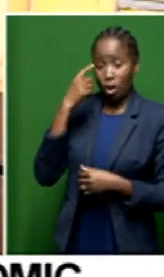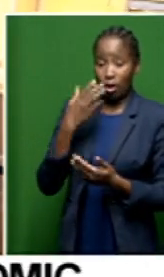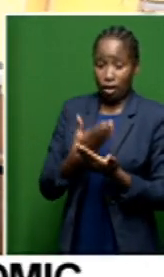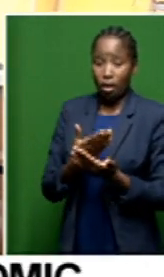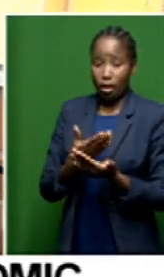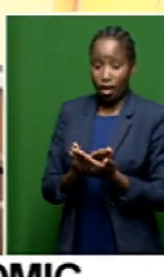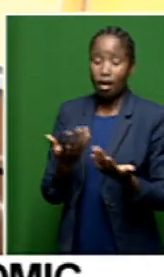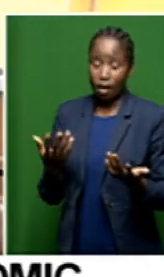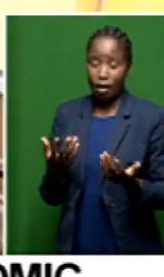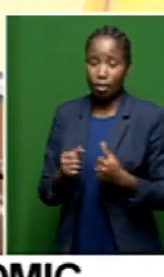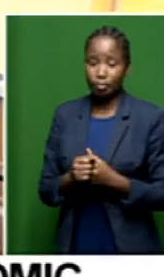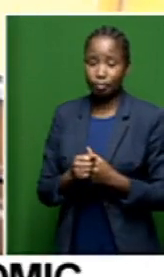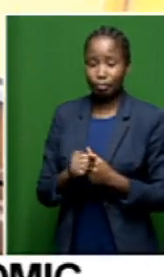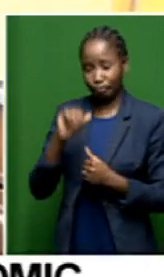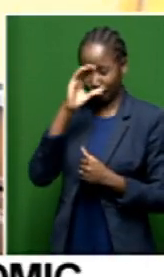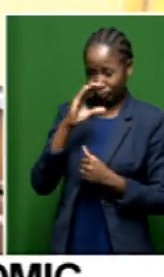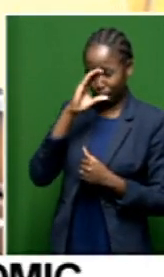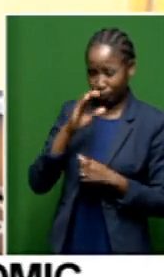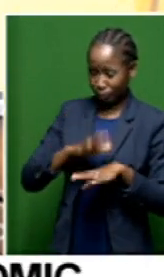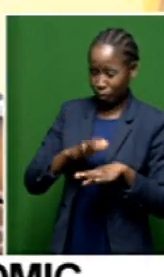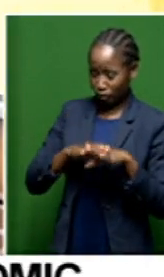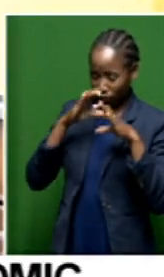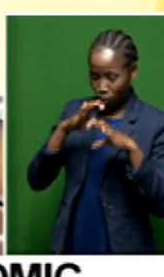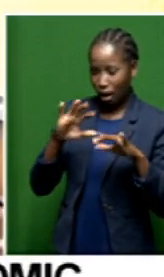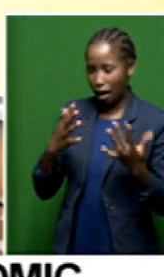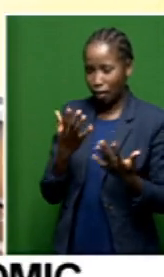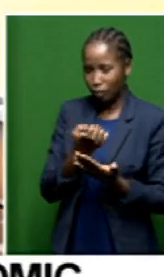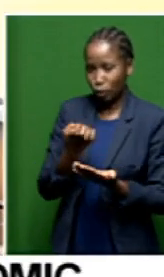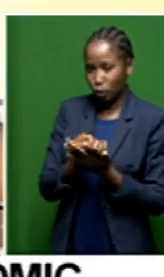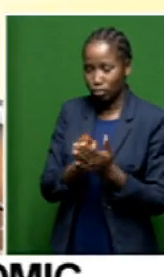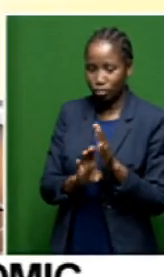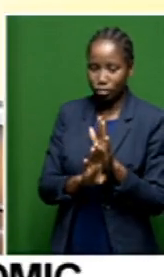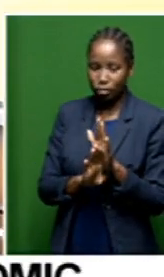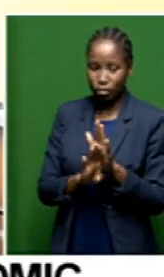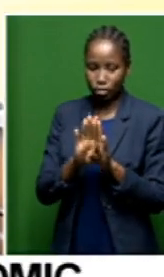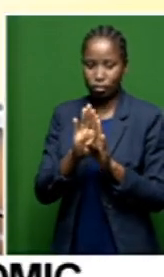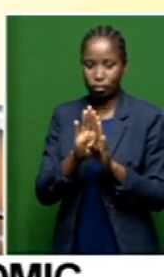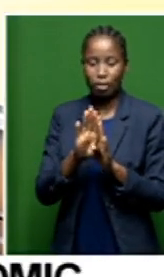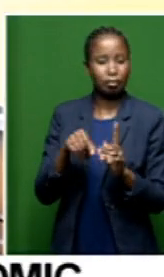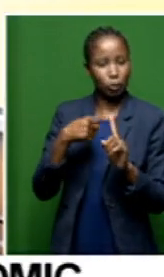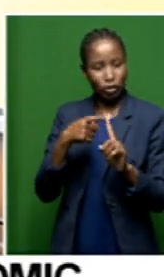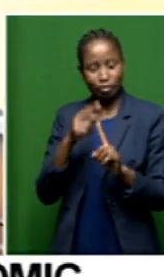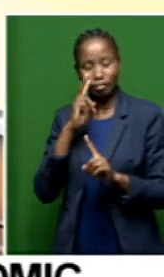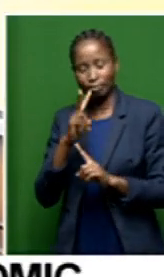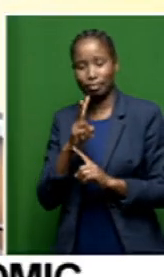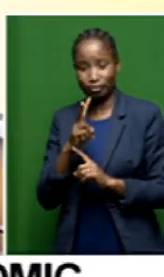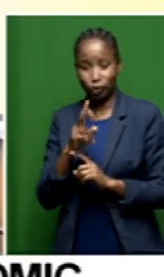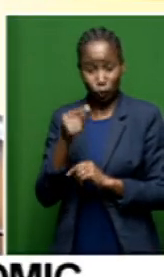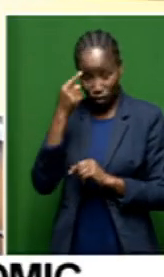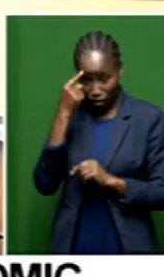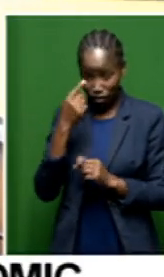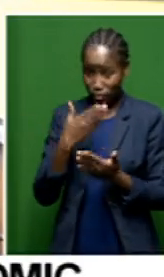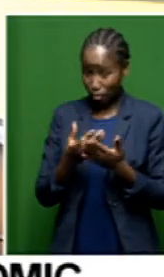cautiously optimistic about this growth in forecast from, 4 to 5%. What do you think? Has this taken us a little